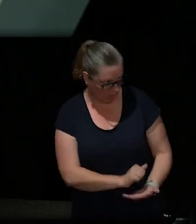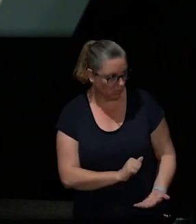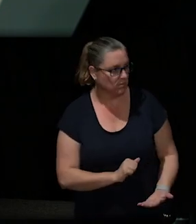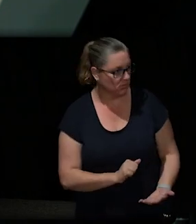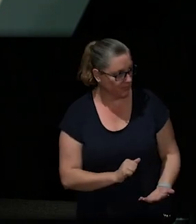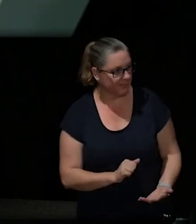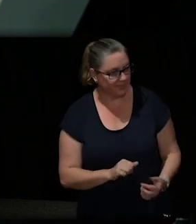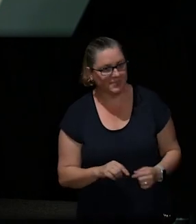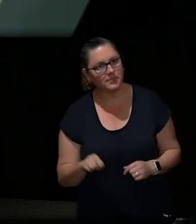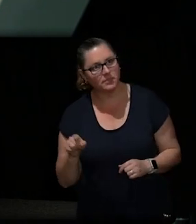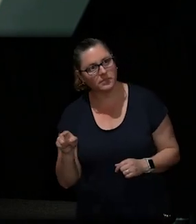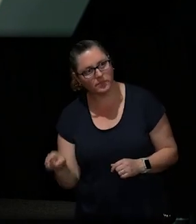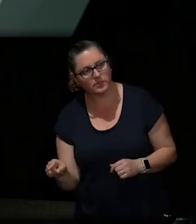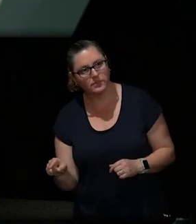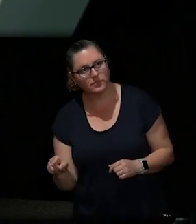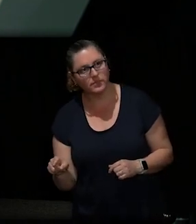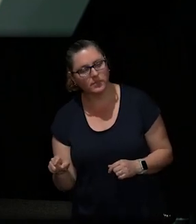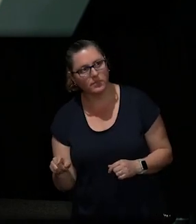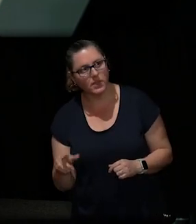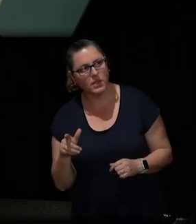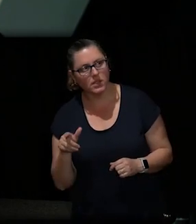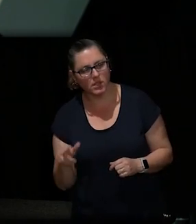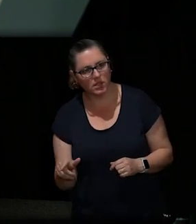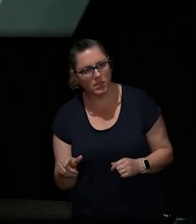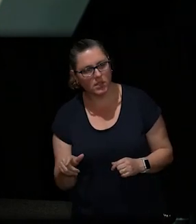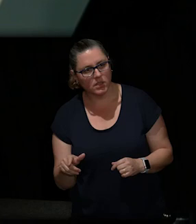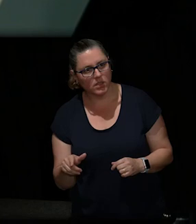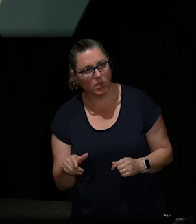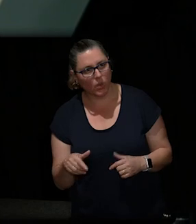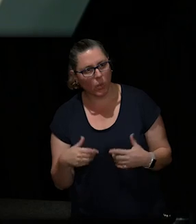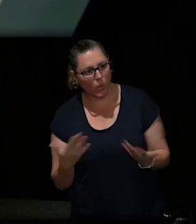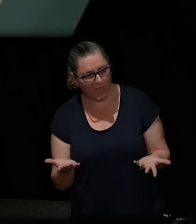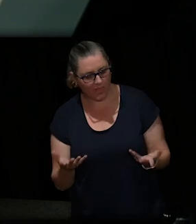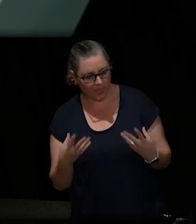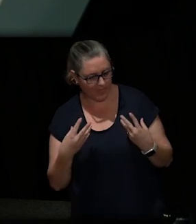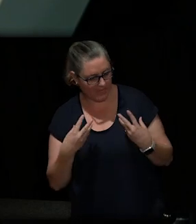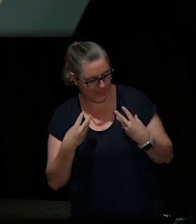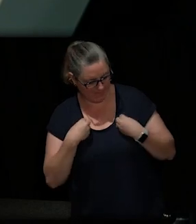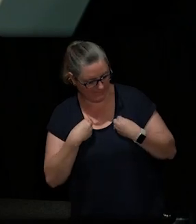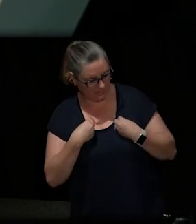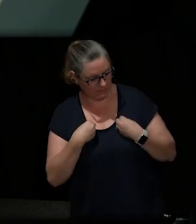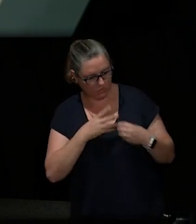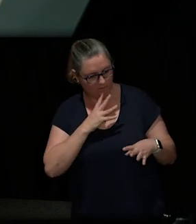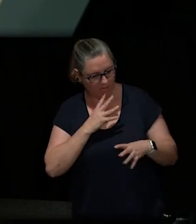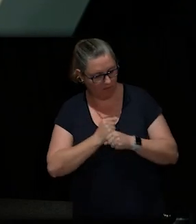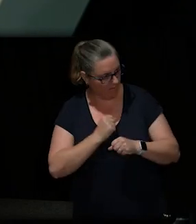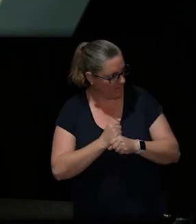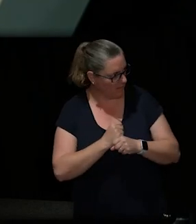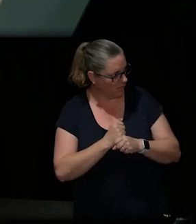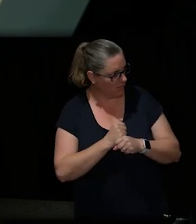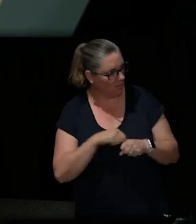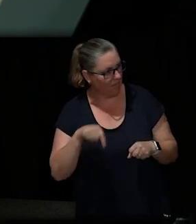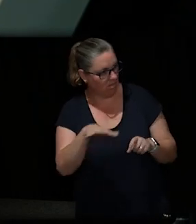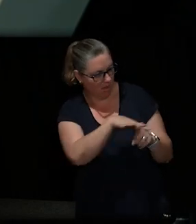In that sense, you know, how much of the business of government in that setting